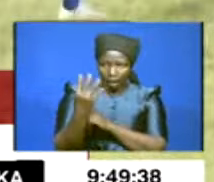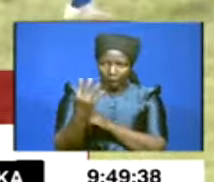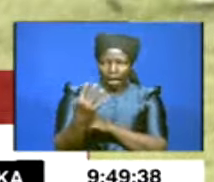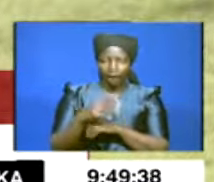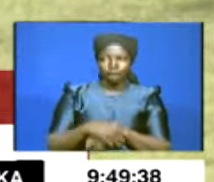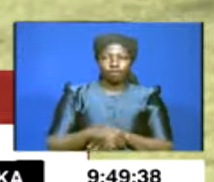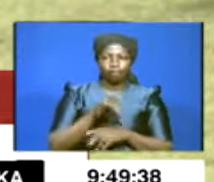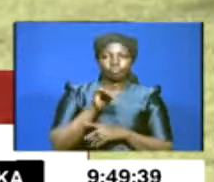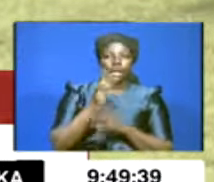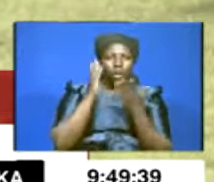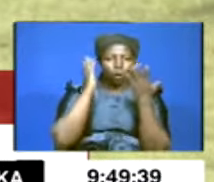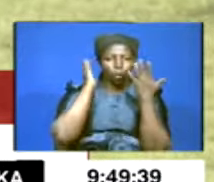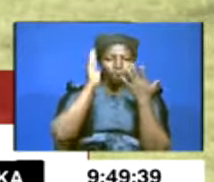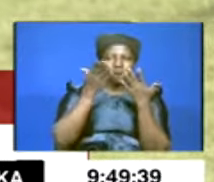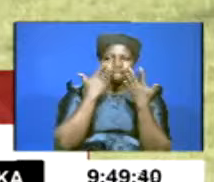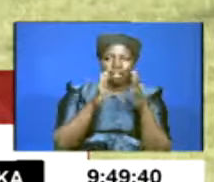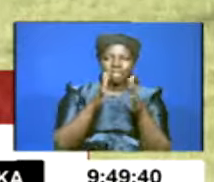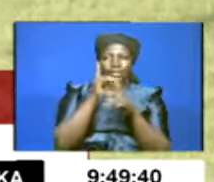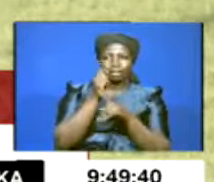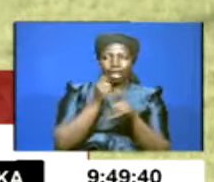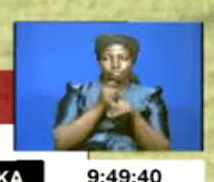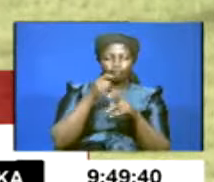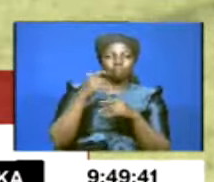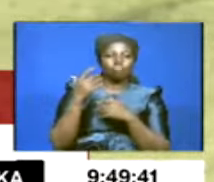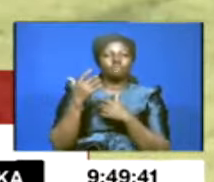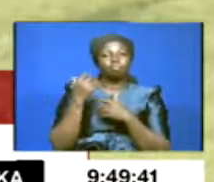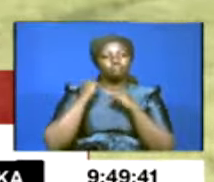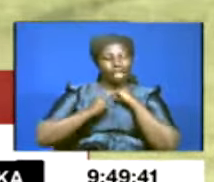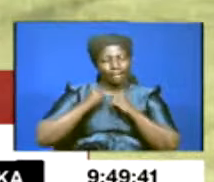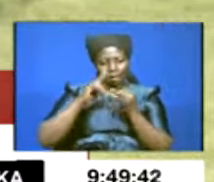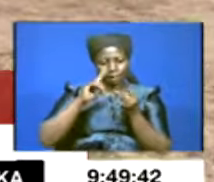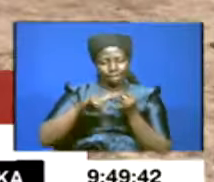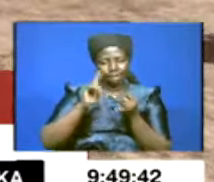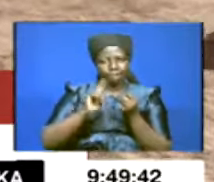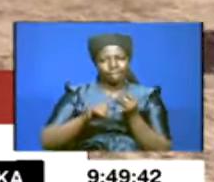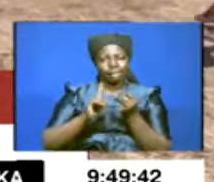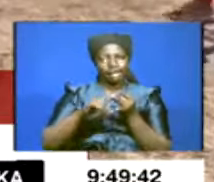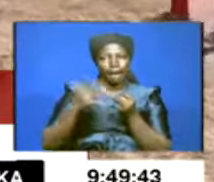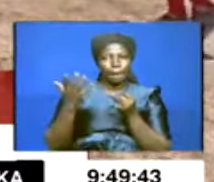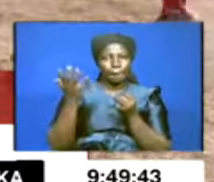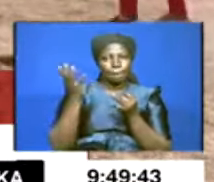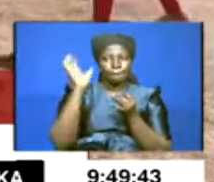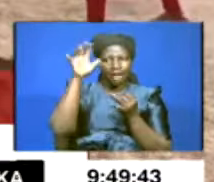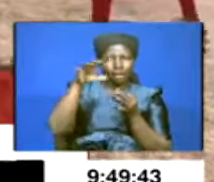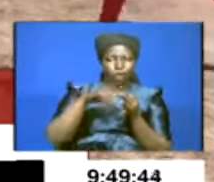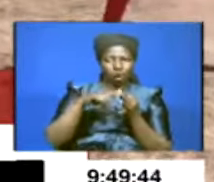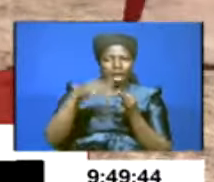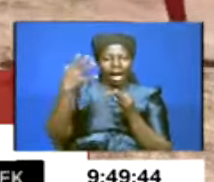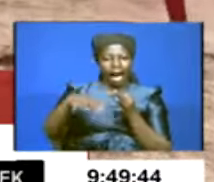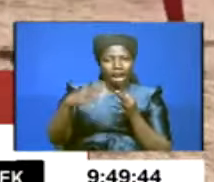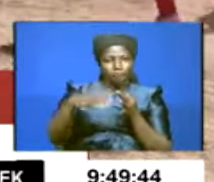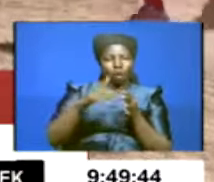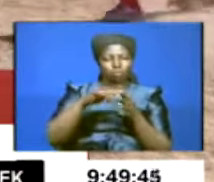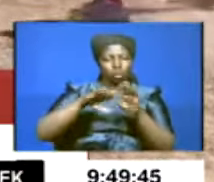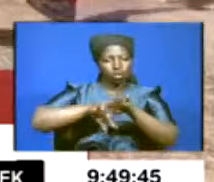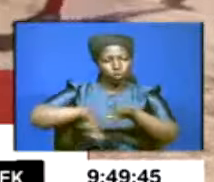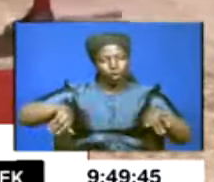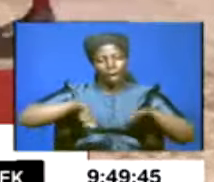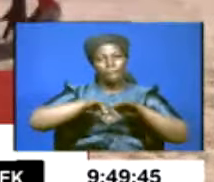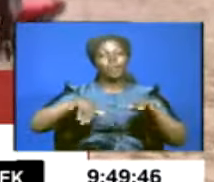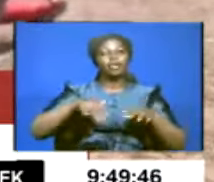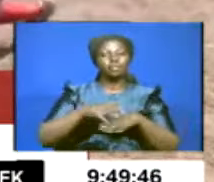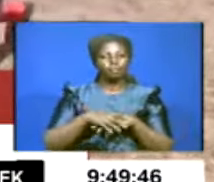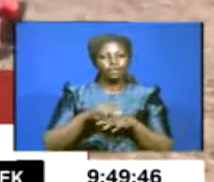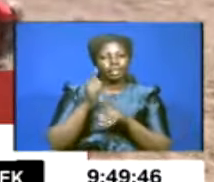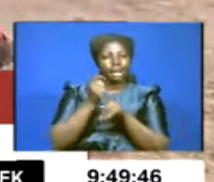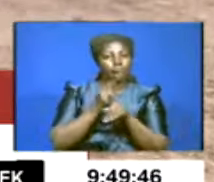athletics, basketball, hockey, handball, and swimming. The Term 2 National Games will be held at the Kakamega High